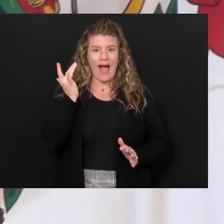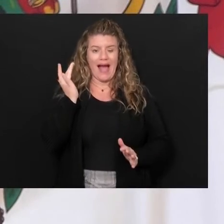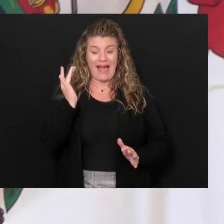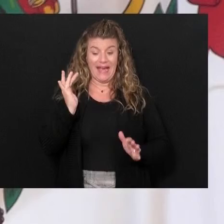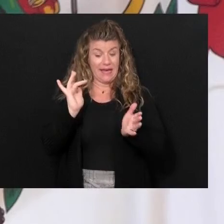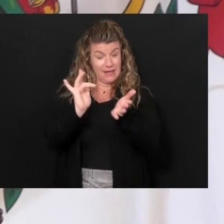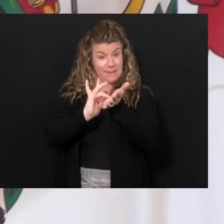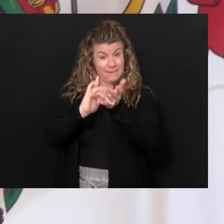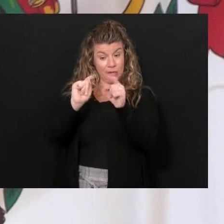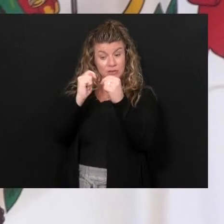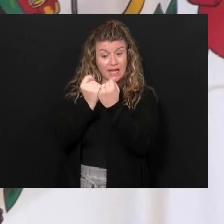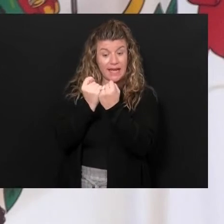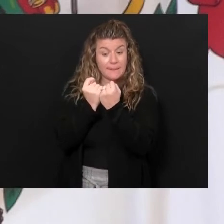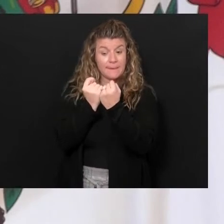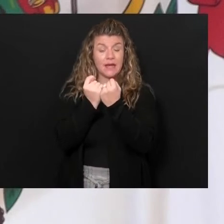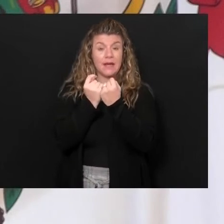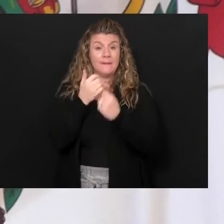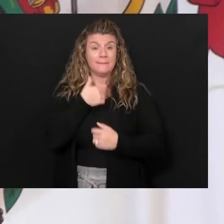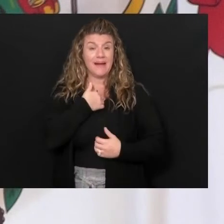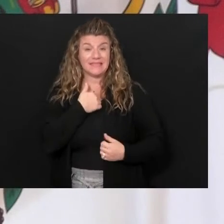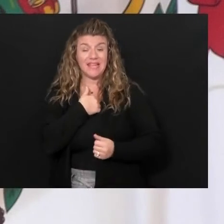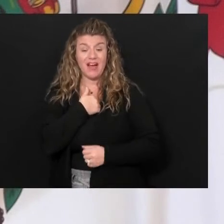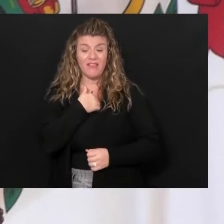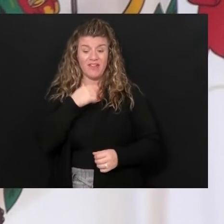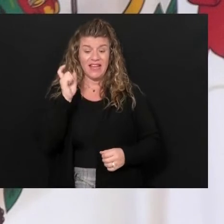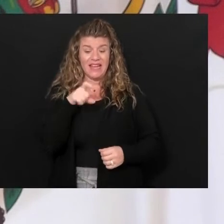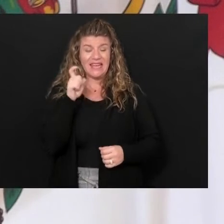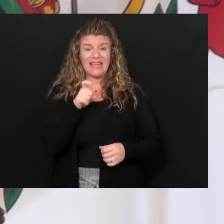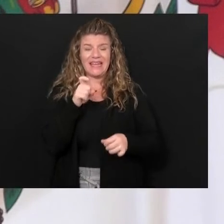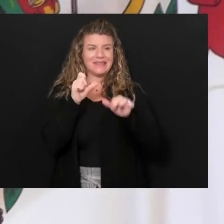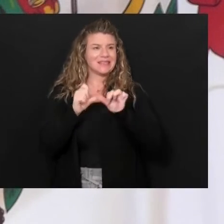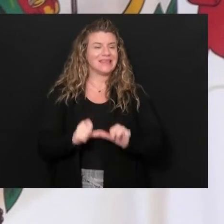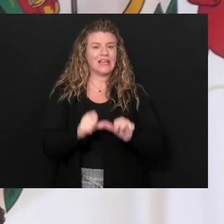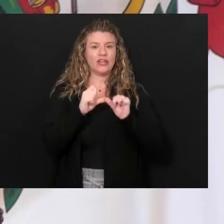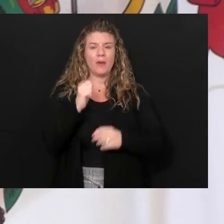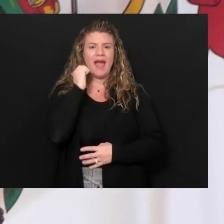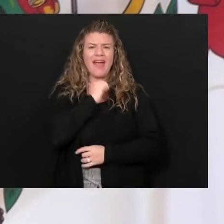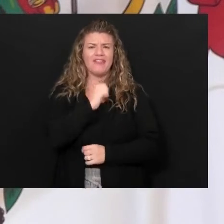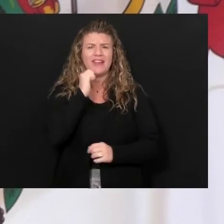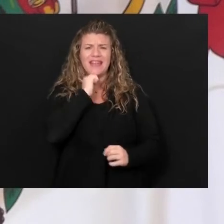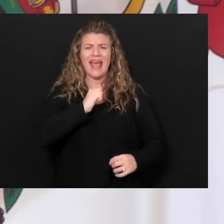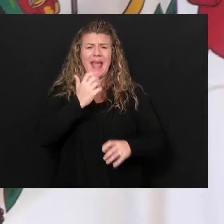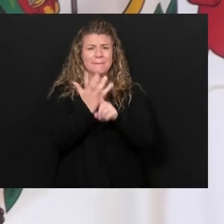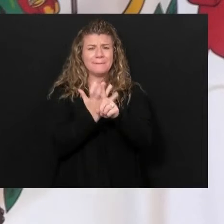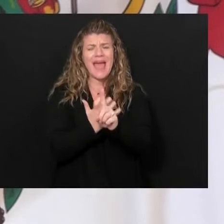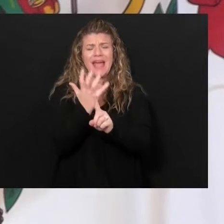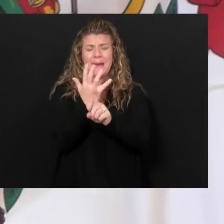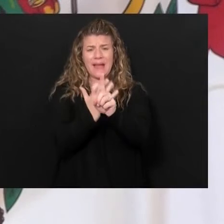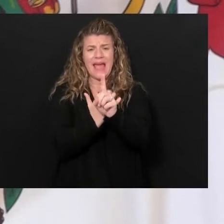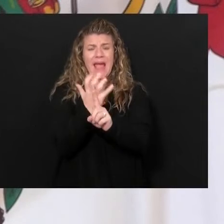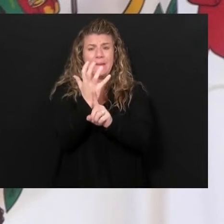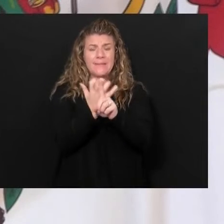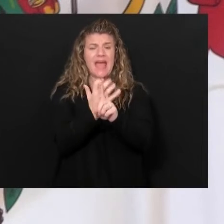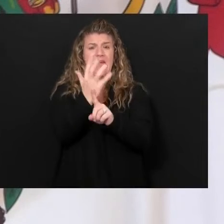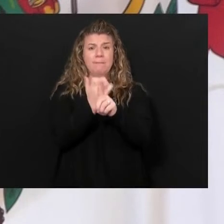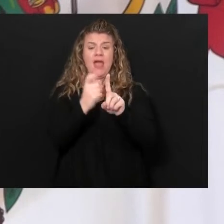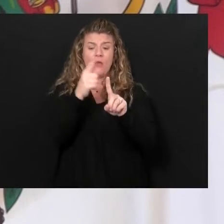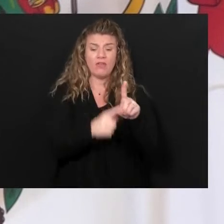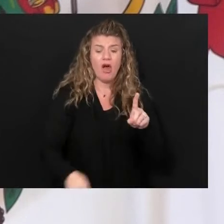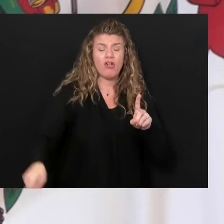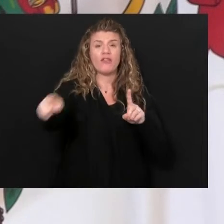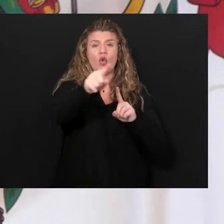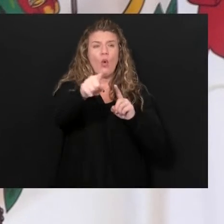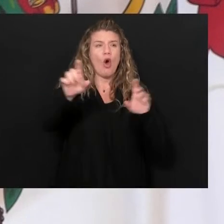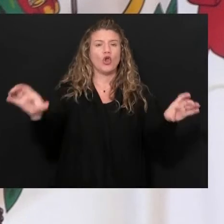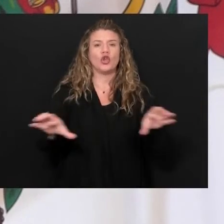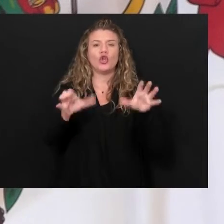medical team or myself needs to sit here day after day and plead with everyone to